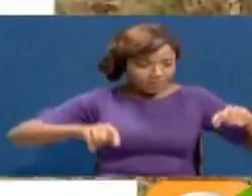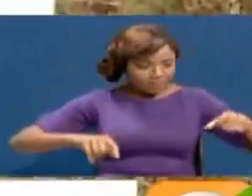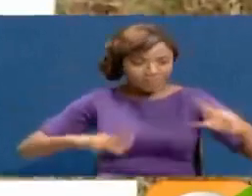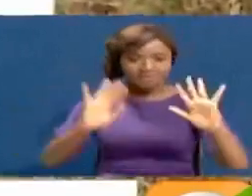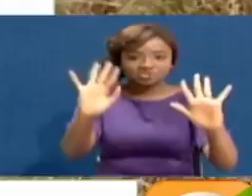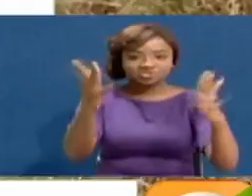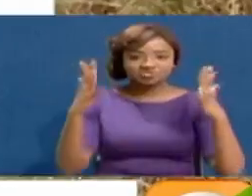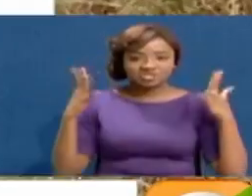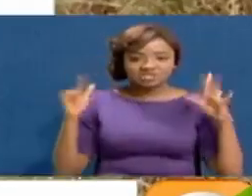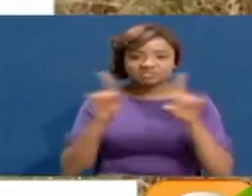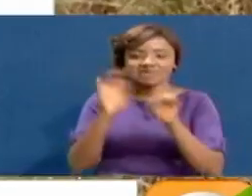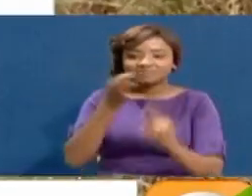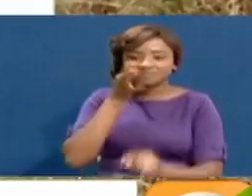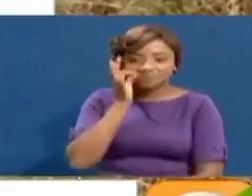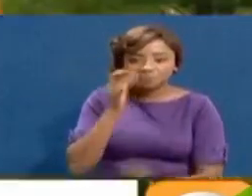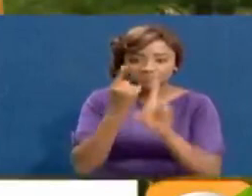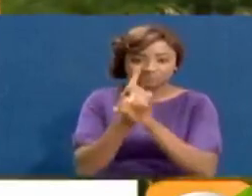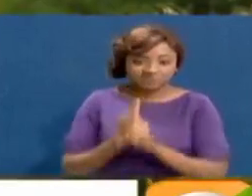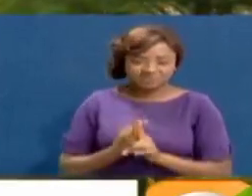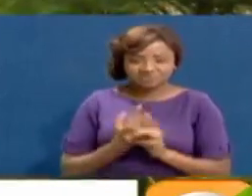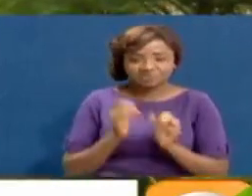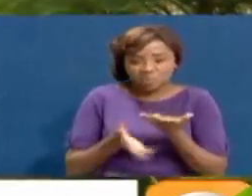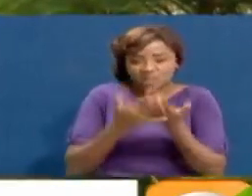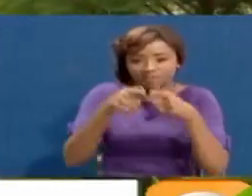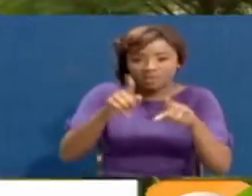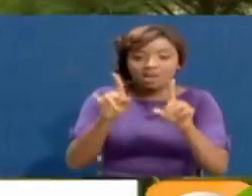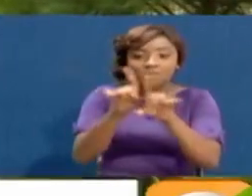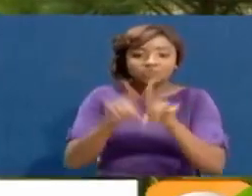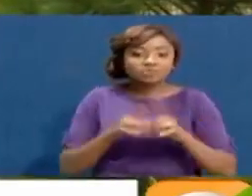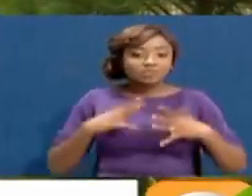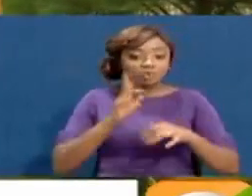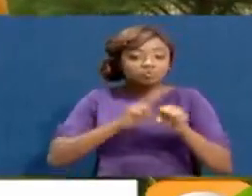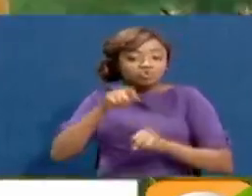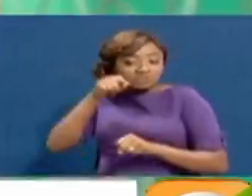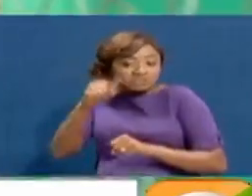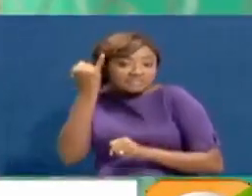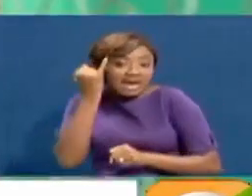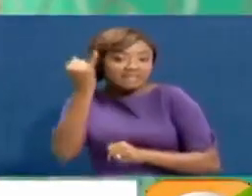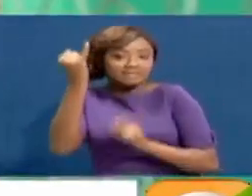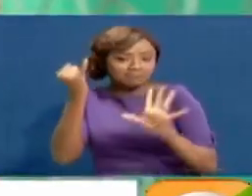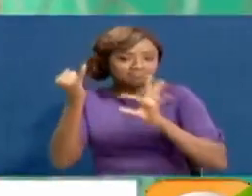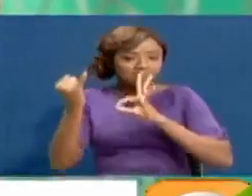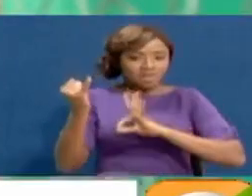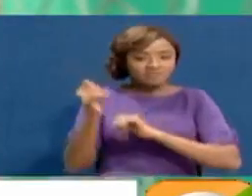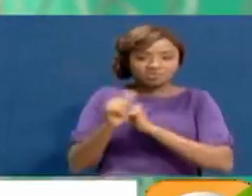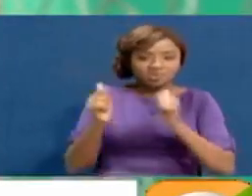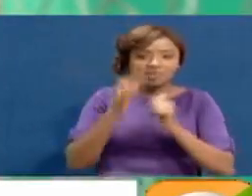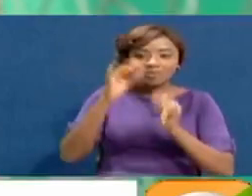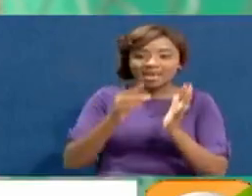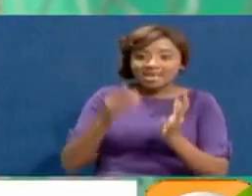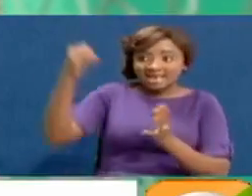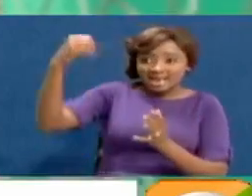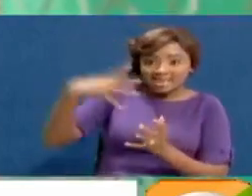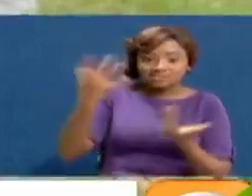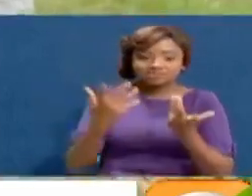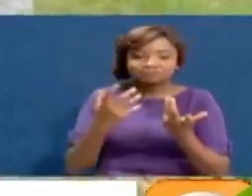fruits. Occupants who have adopted green building technologies in their housing schemes have benefited from reduced energy costs